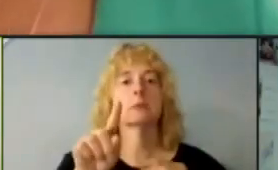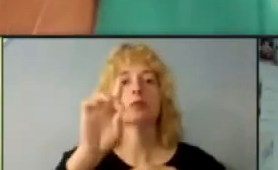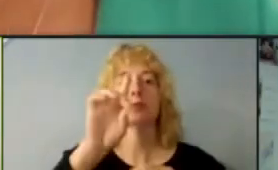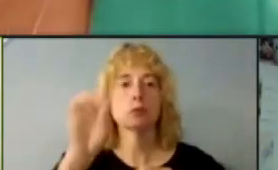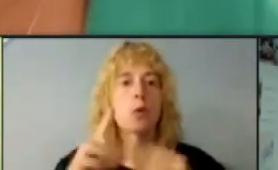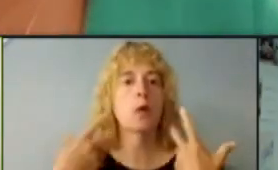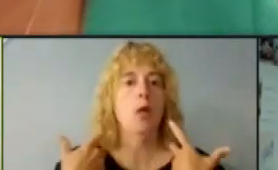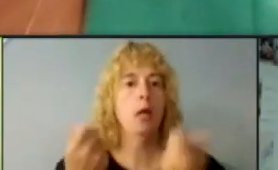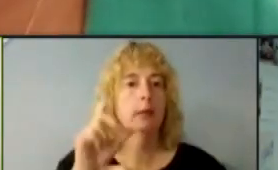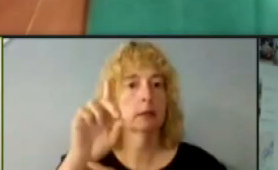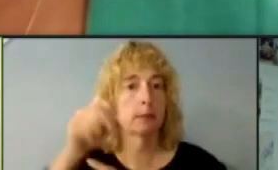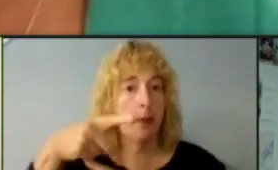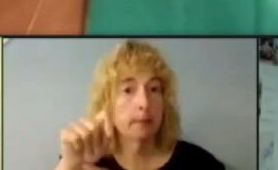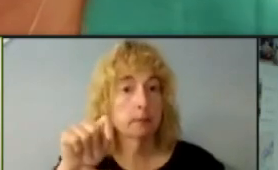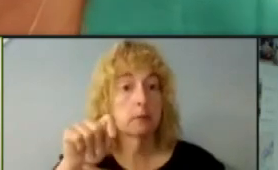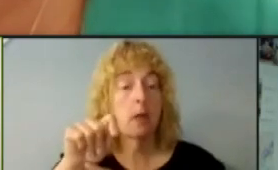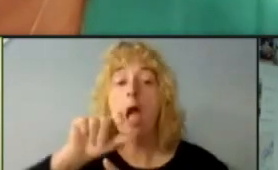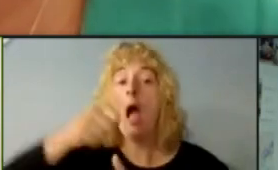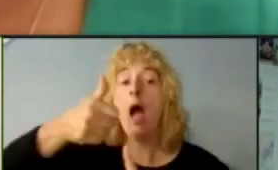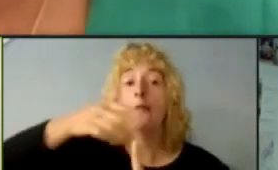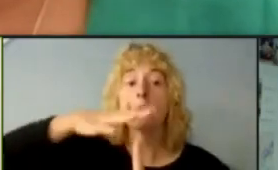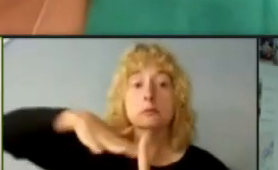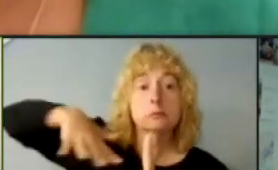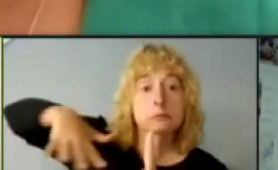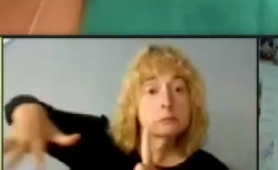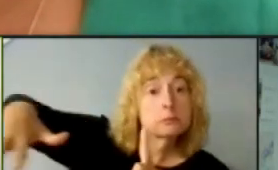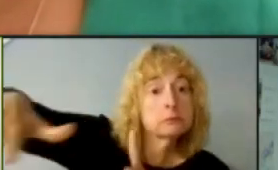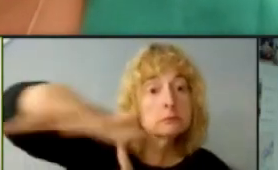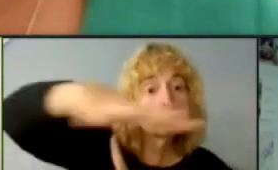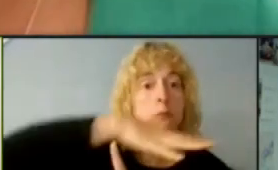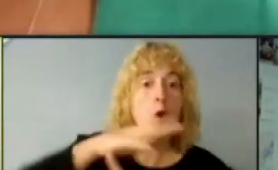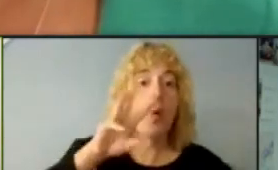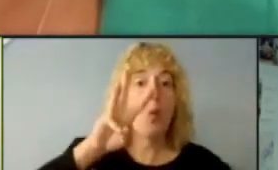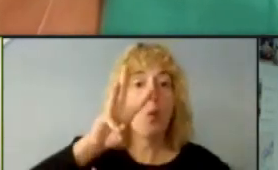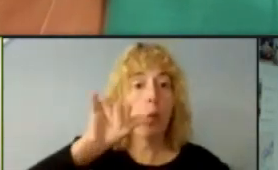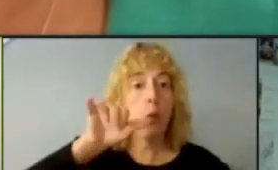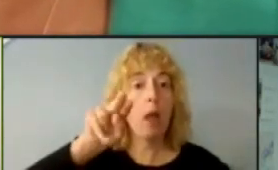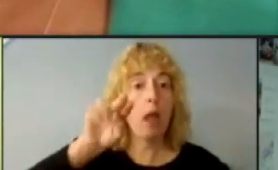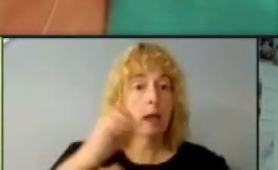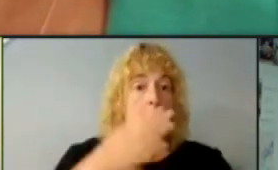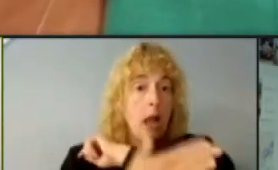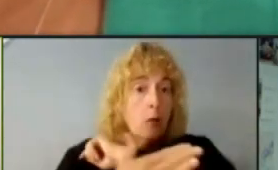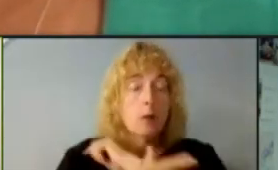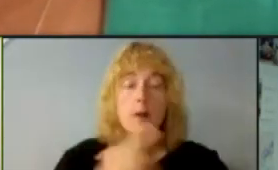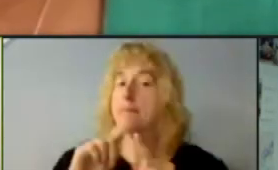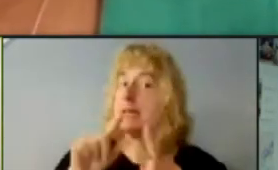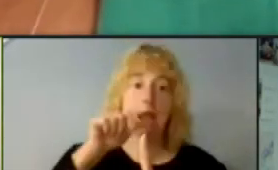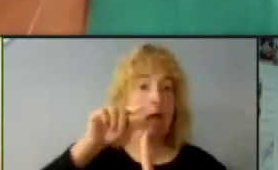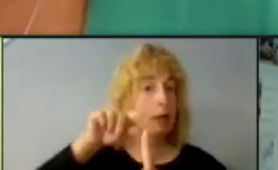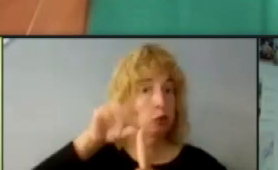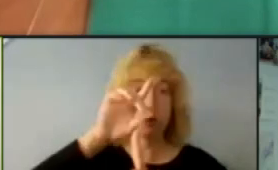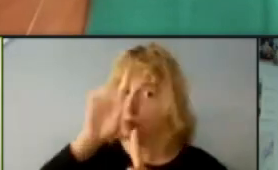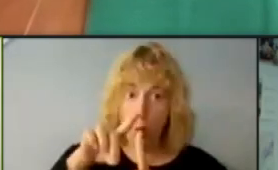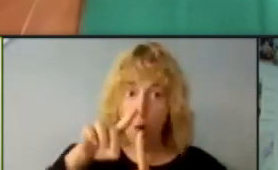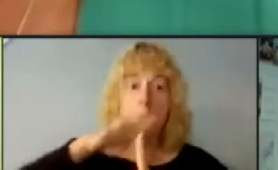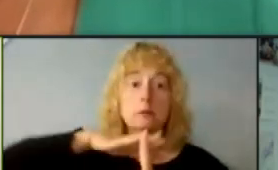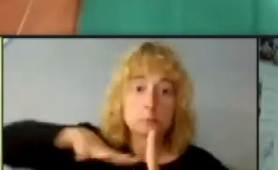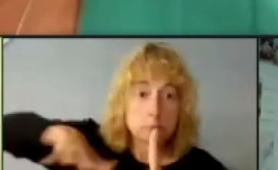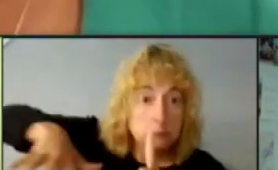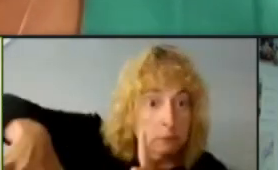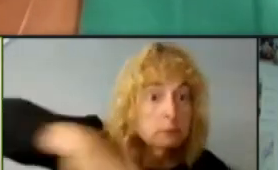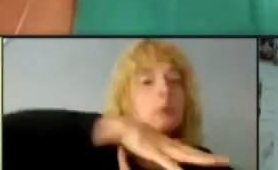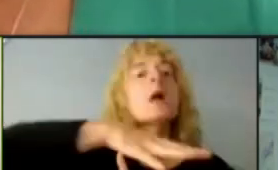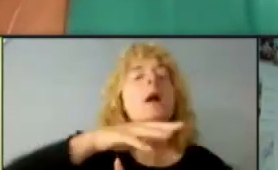anywhere else in Wayne County, not including Detroit, then you would follow up with the Wayne County Health Department. And they're gonna call you